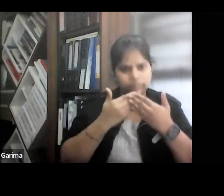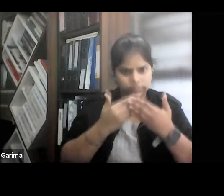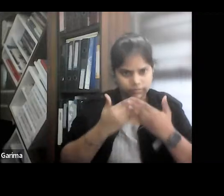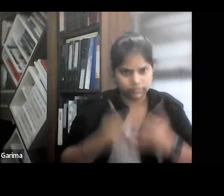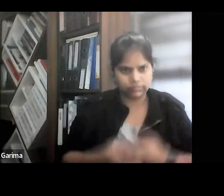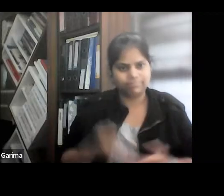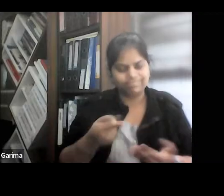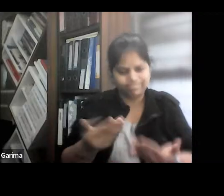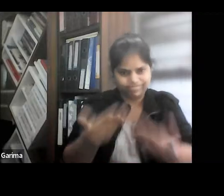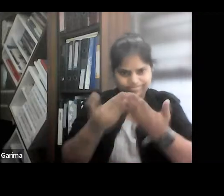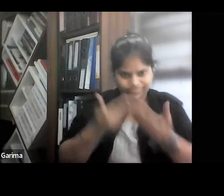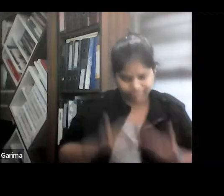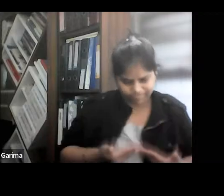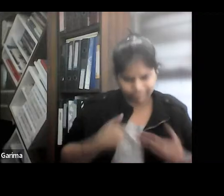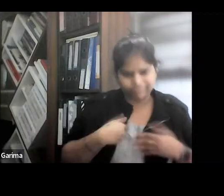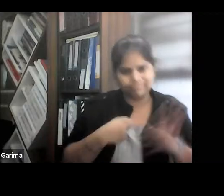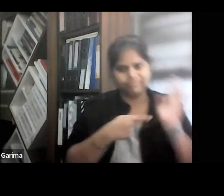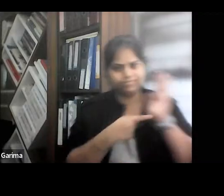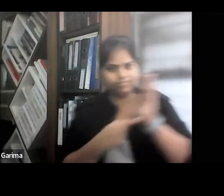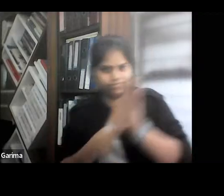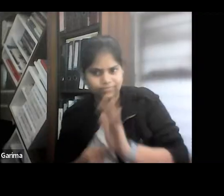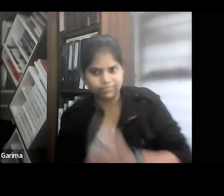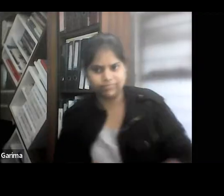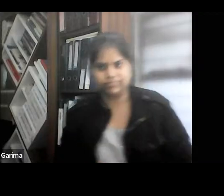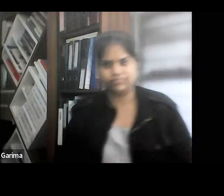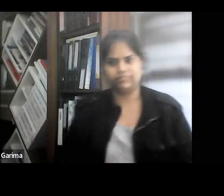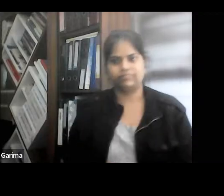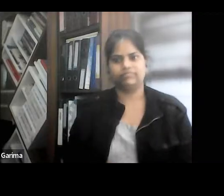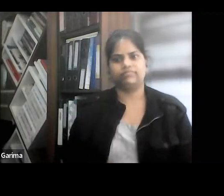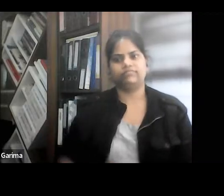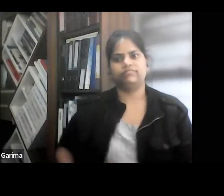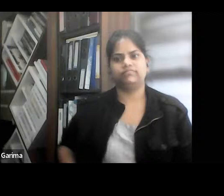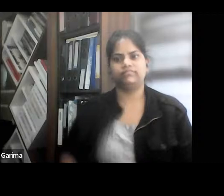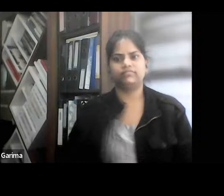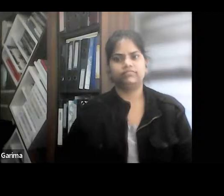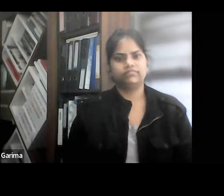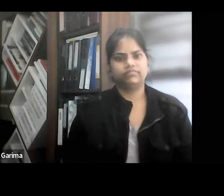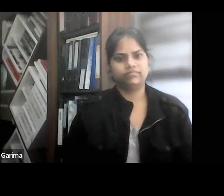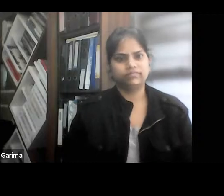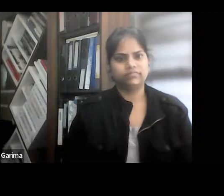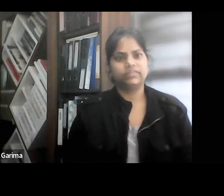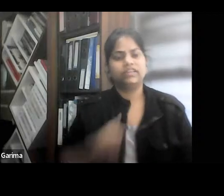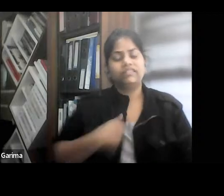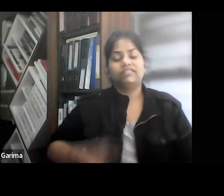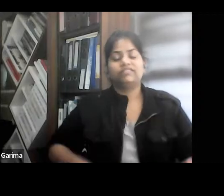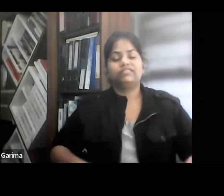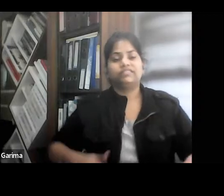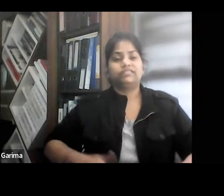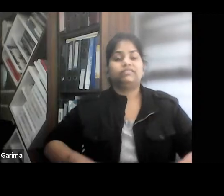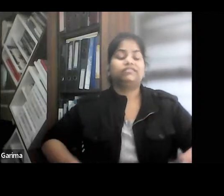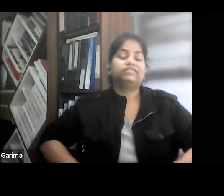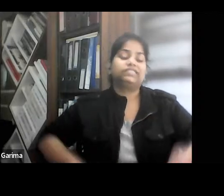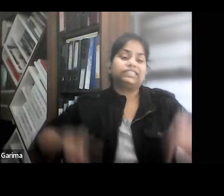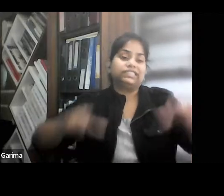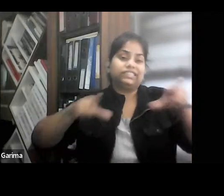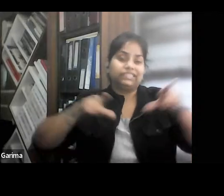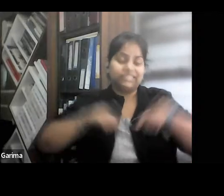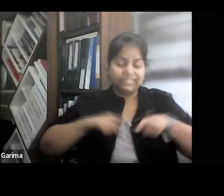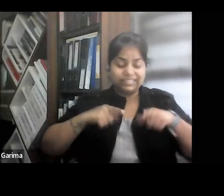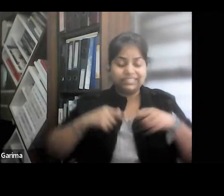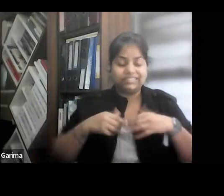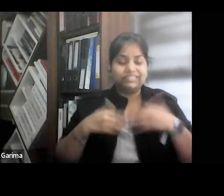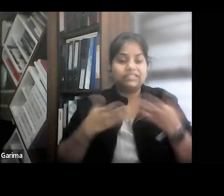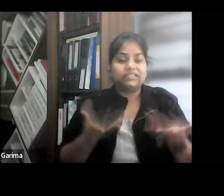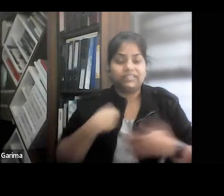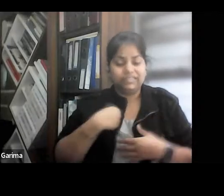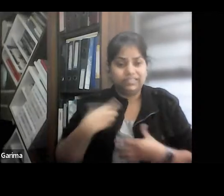please. Thank you, Sandeep. We live in a world of norms. Each of us endeavors to